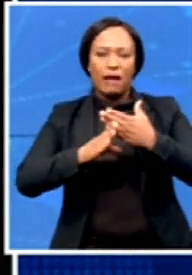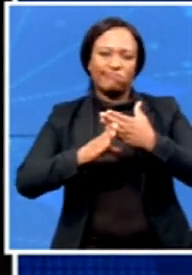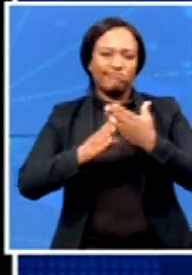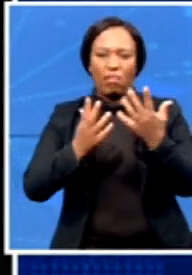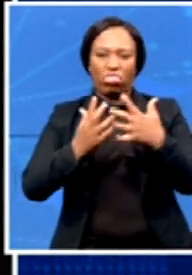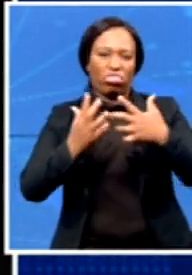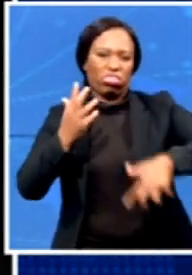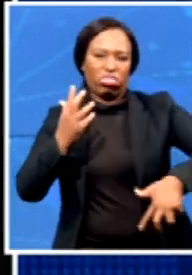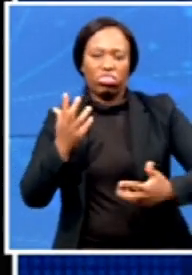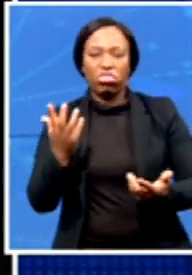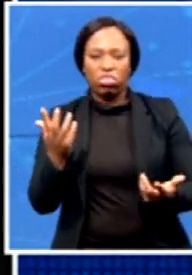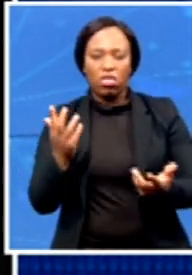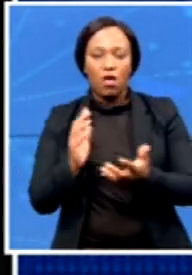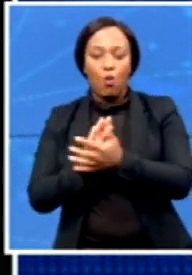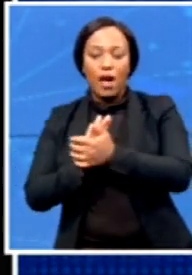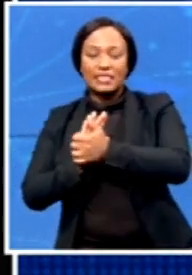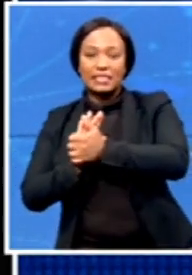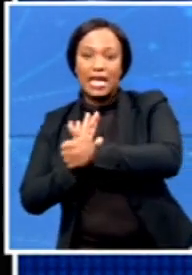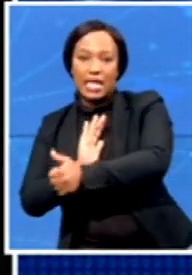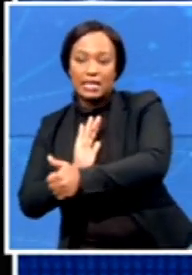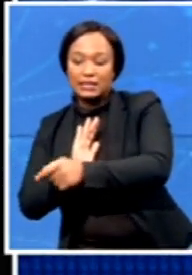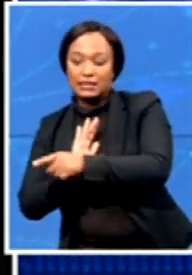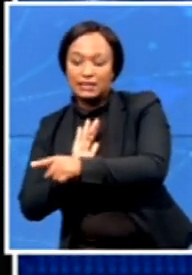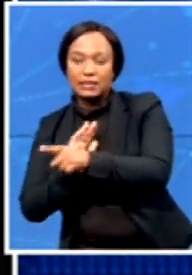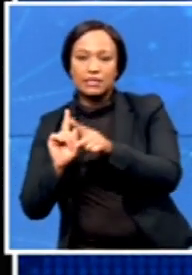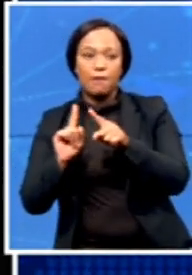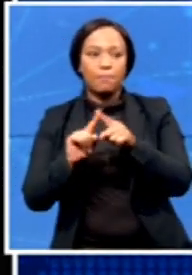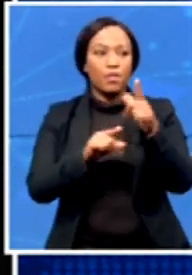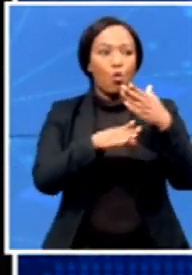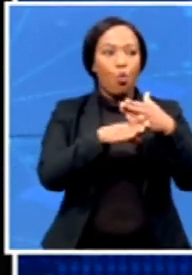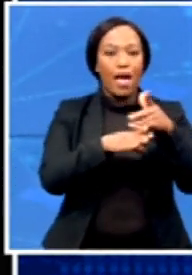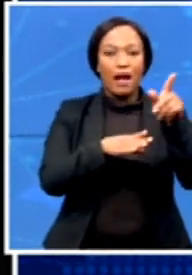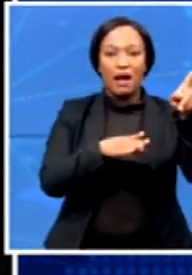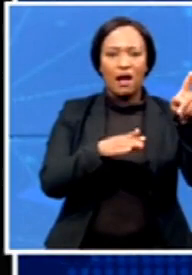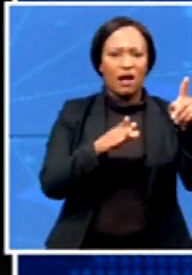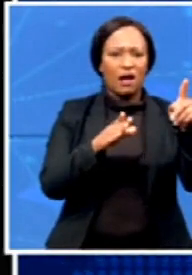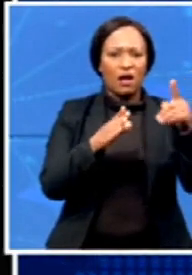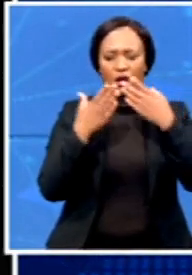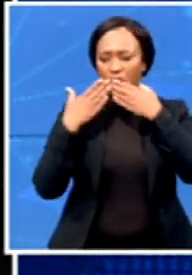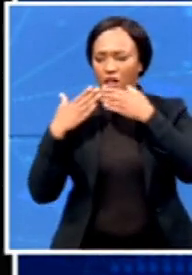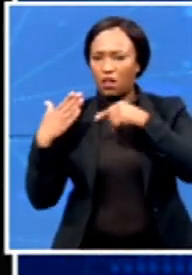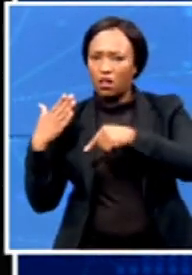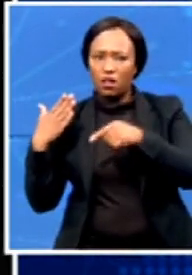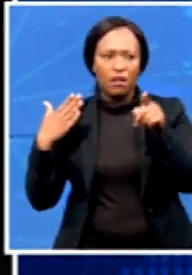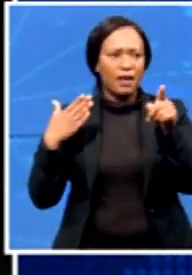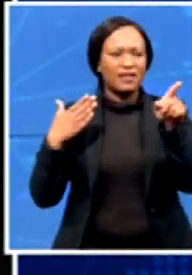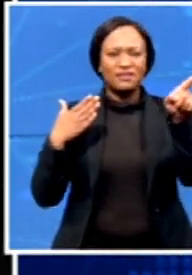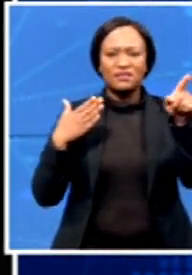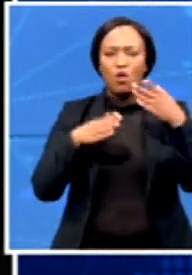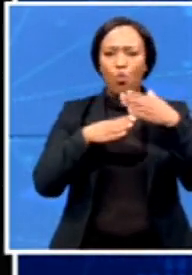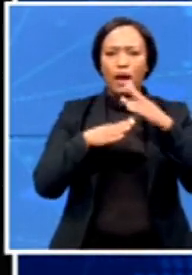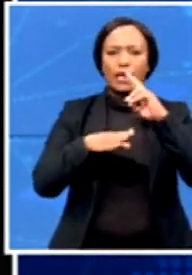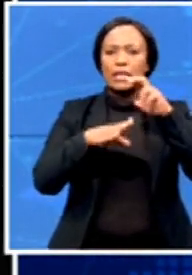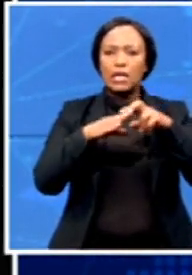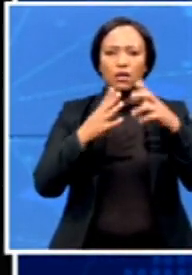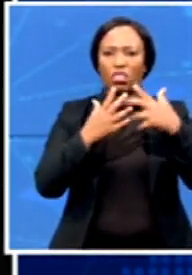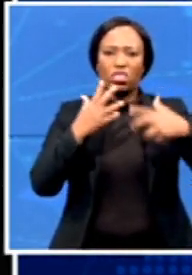mismatch. And what is needed is that we need to start to, and this is not just about South Africa,